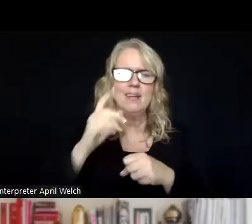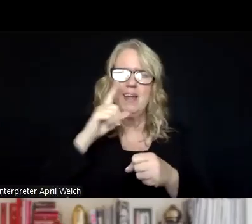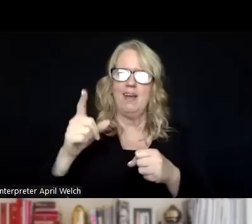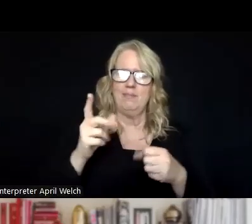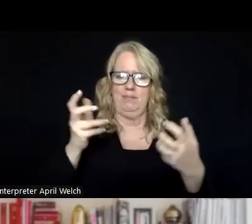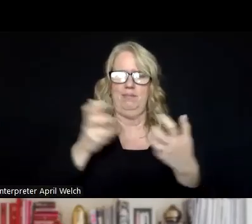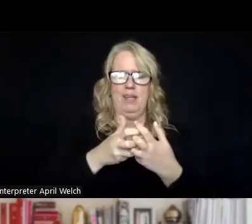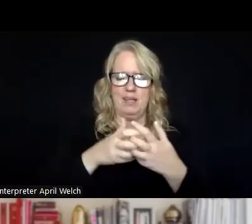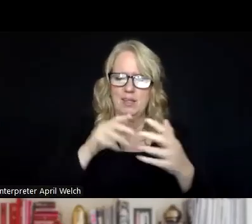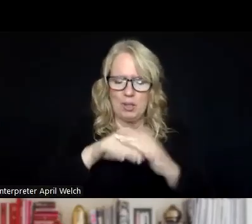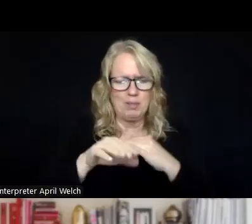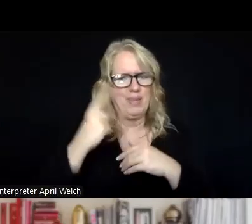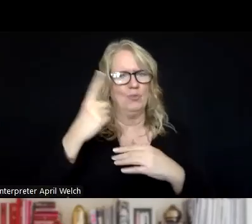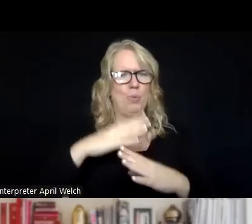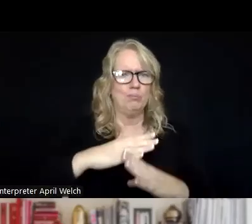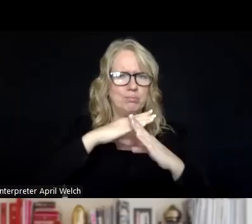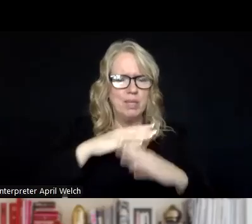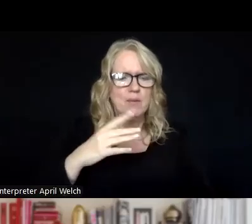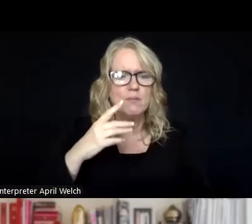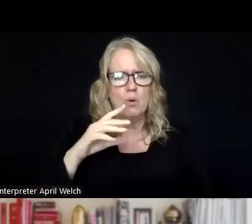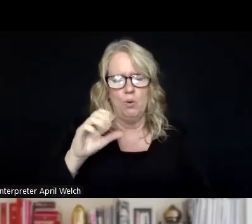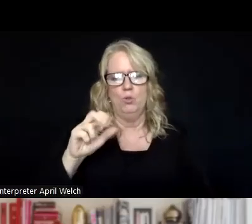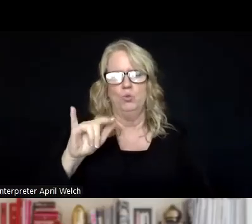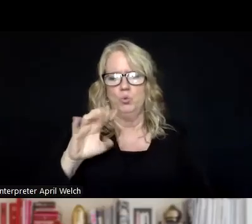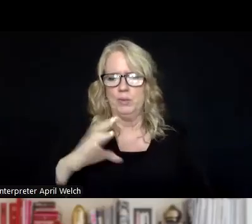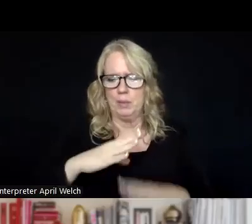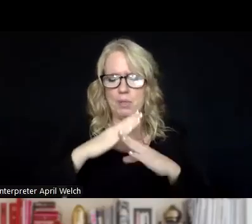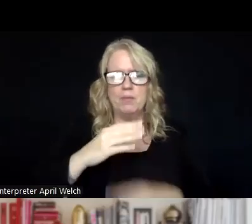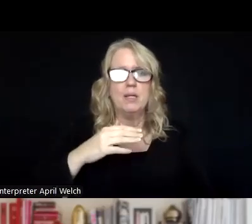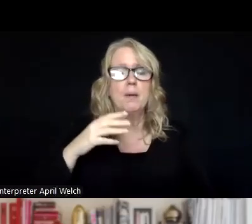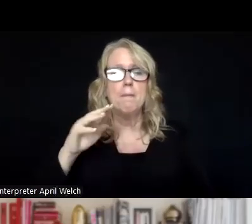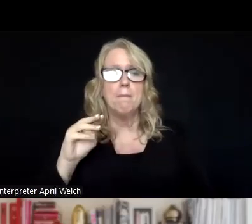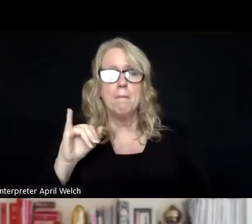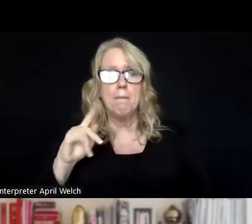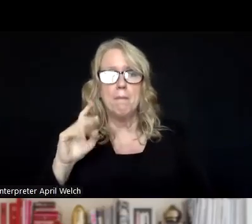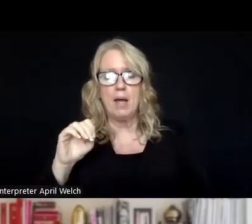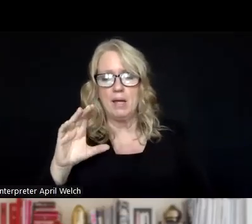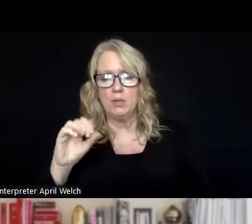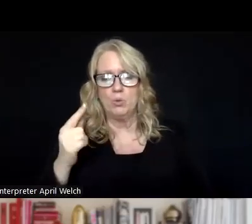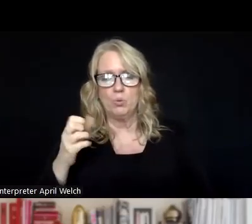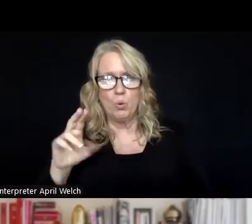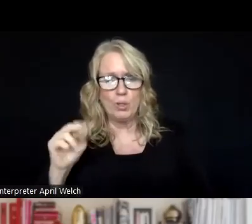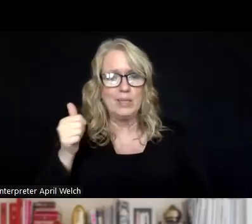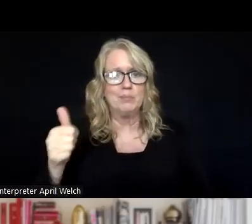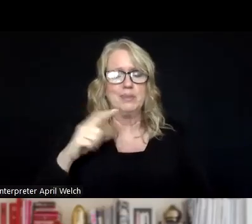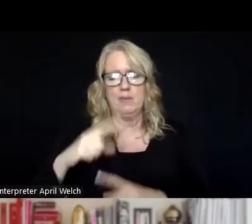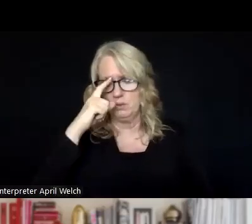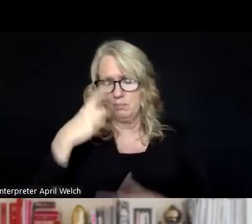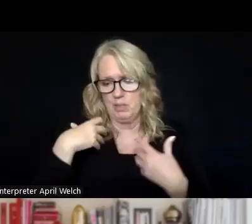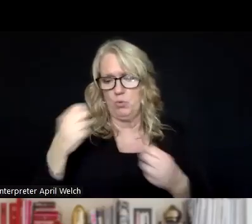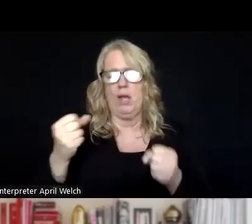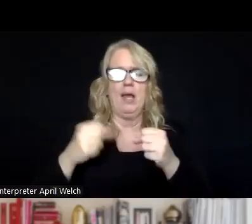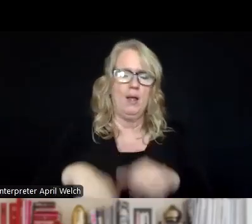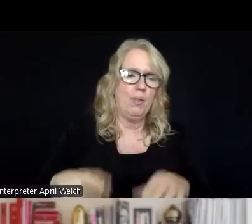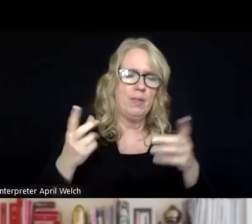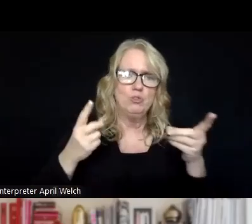of our major impediments to suicide prevention. Mike Hogan, who was a mental health director, who is the architect of Zero